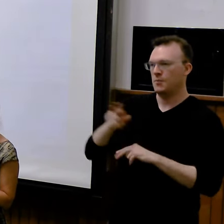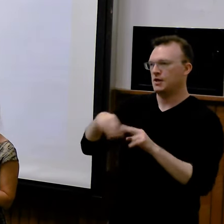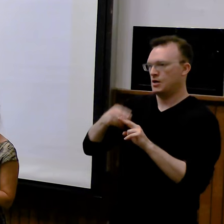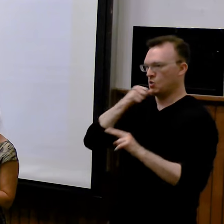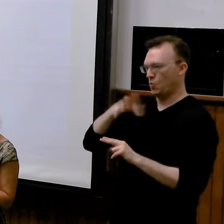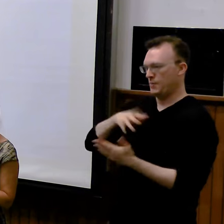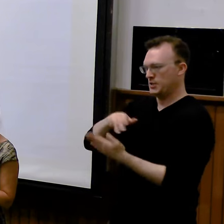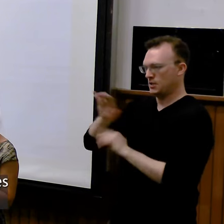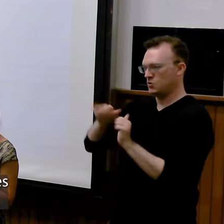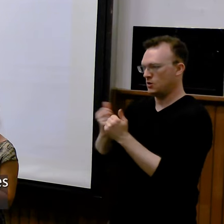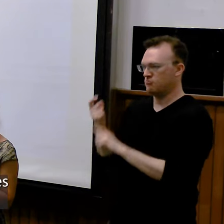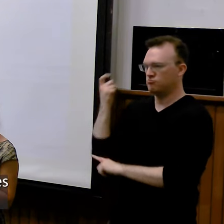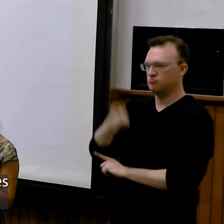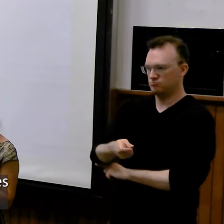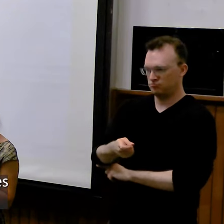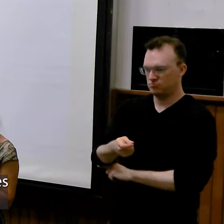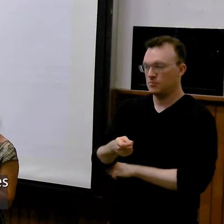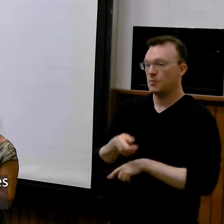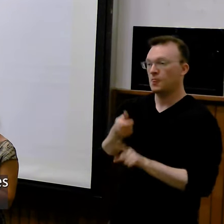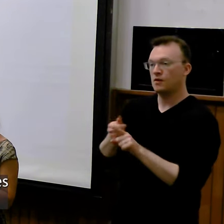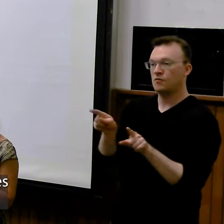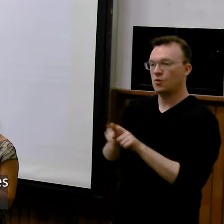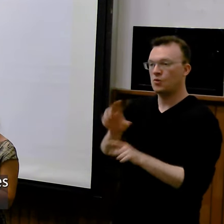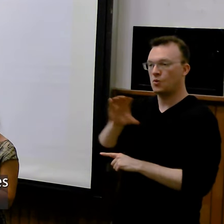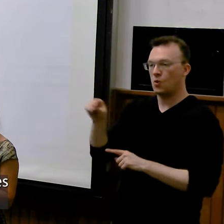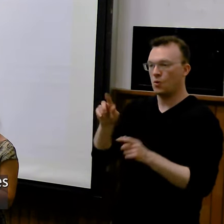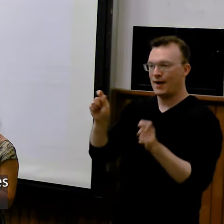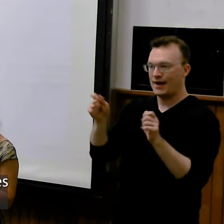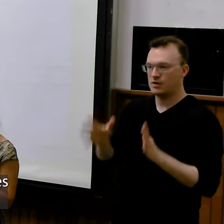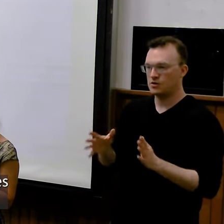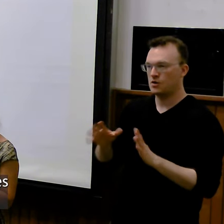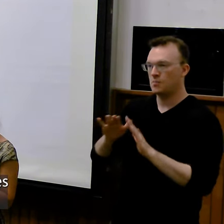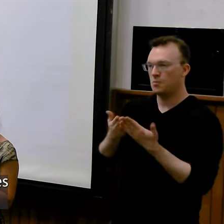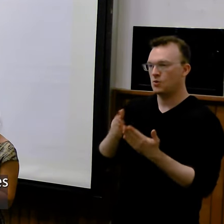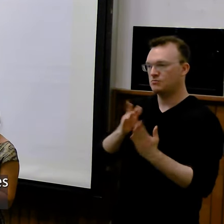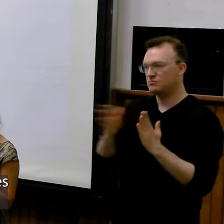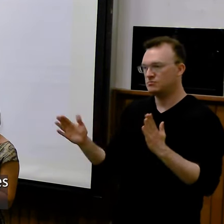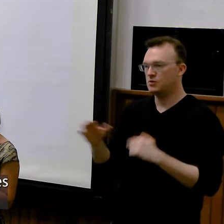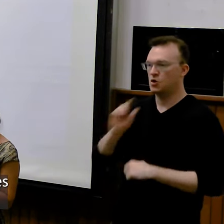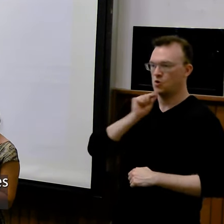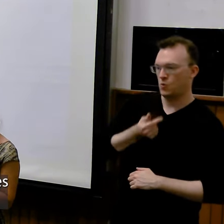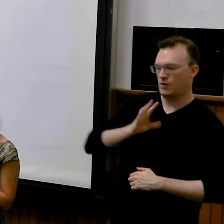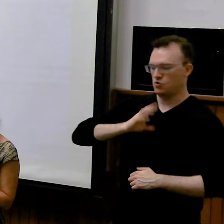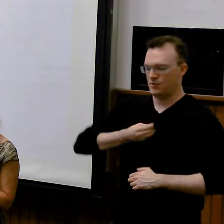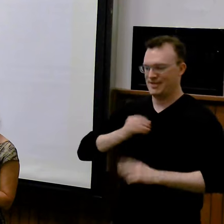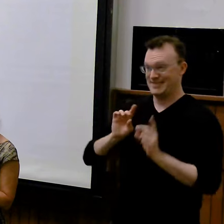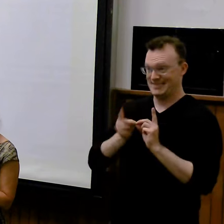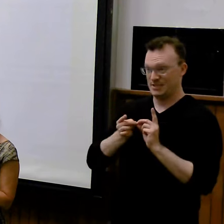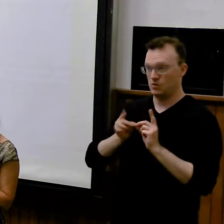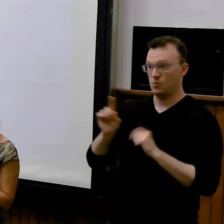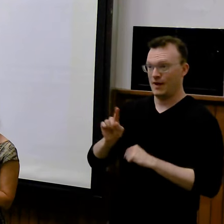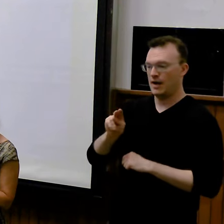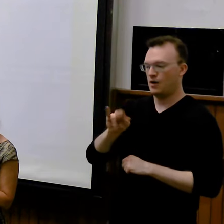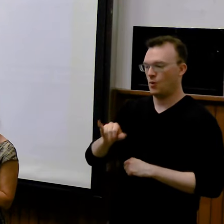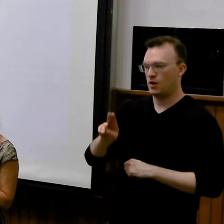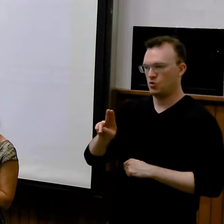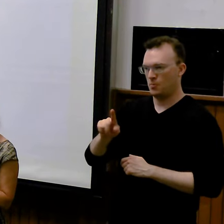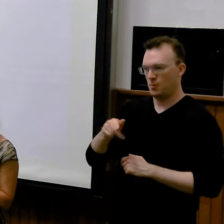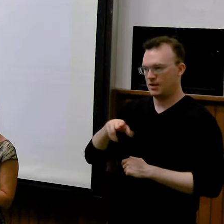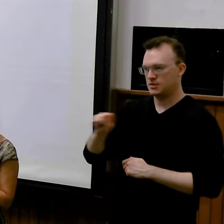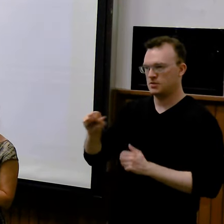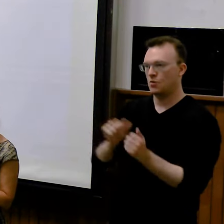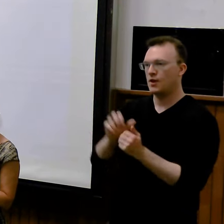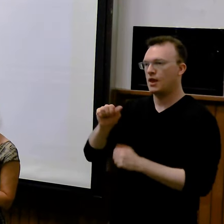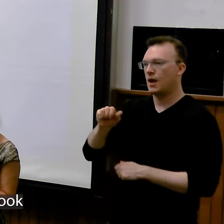Studies Association. She is co-editor of the book series Queer, Trans, Digital at NYU Press with